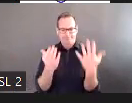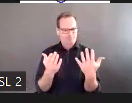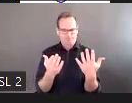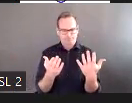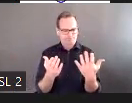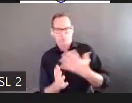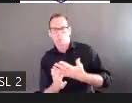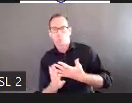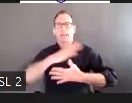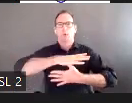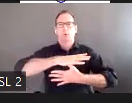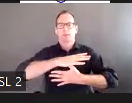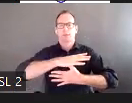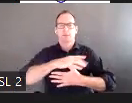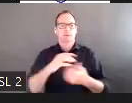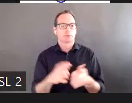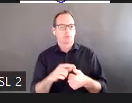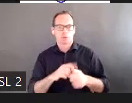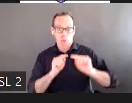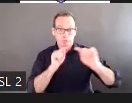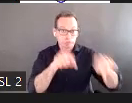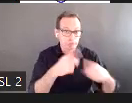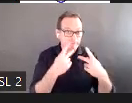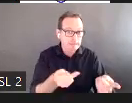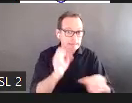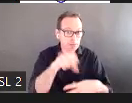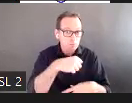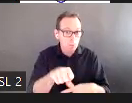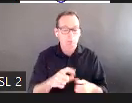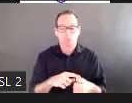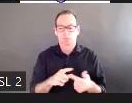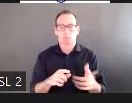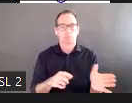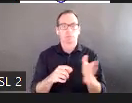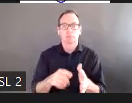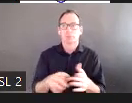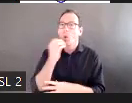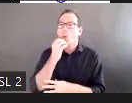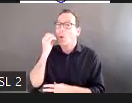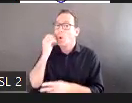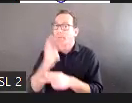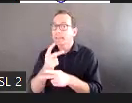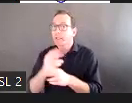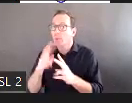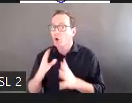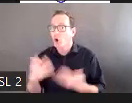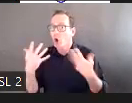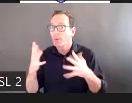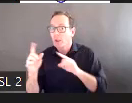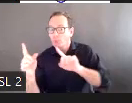Are there already eyes and ears in the home? Is there a home care partner in there? Is